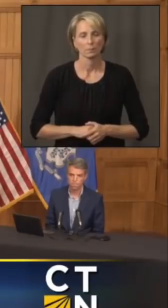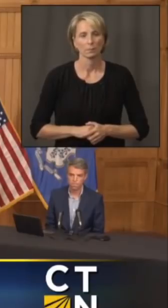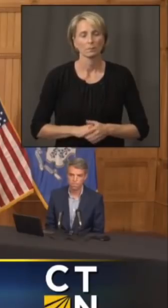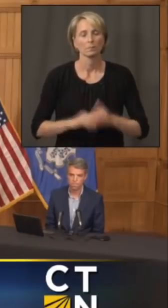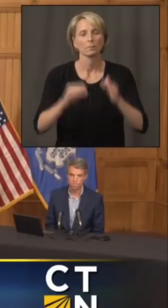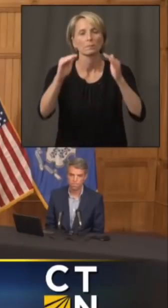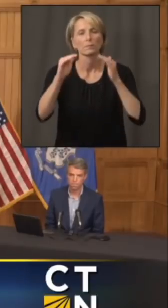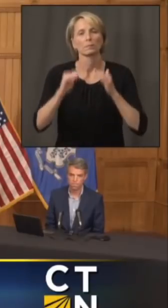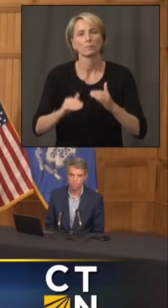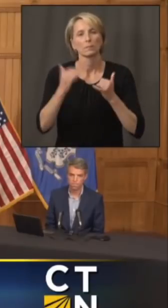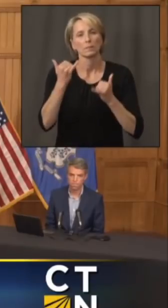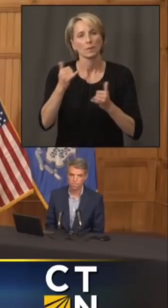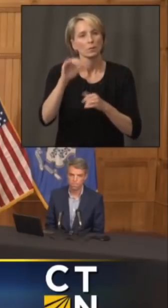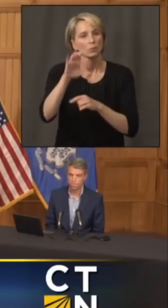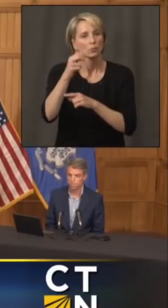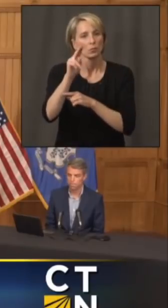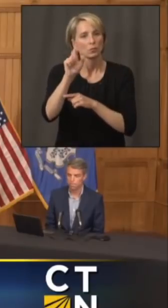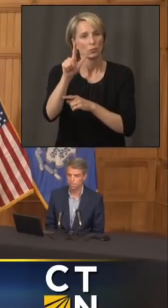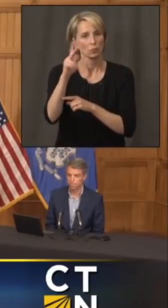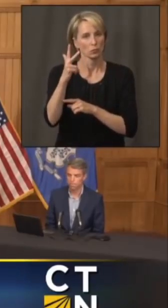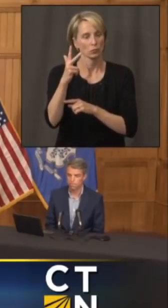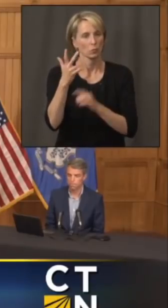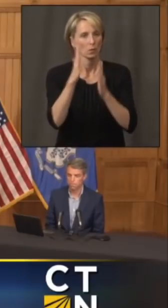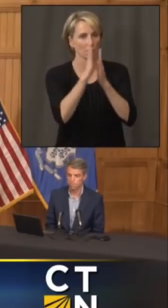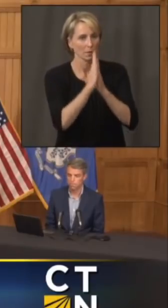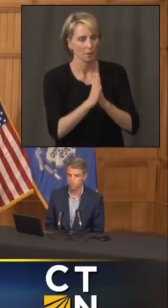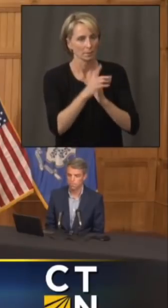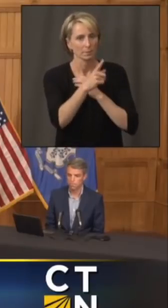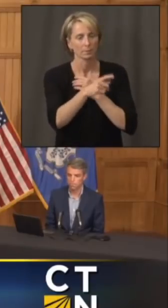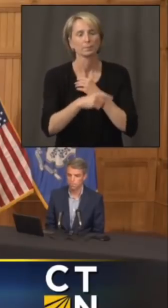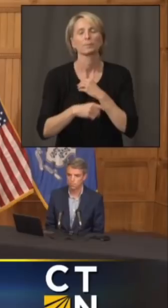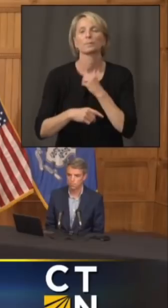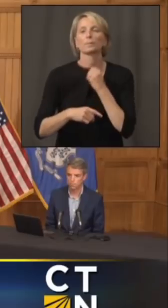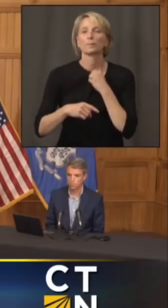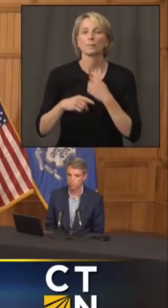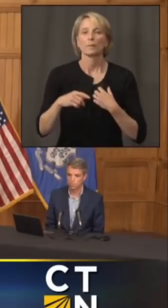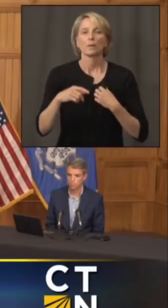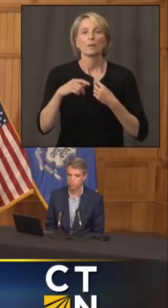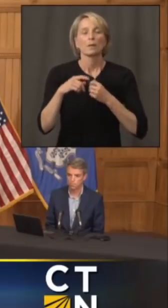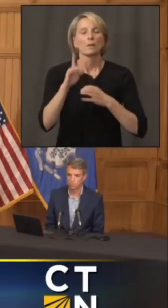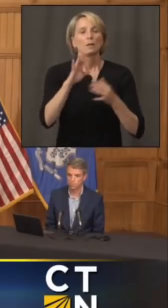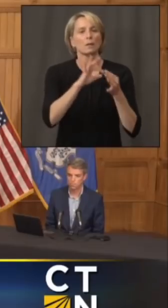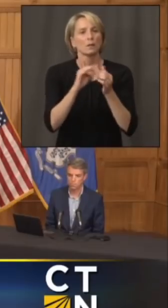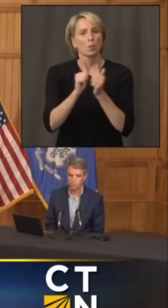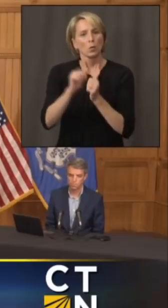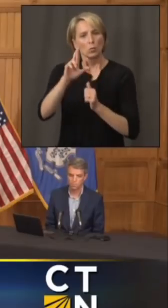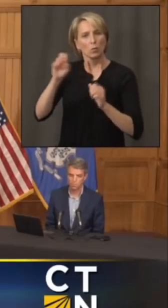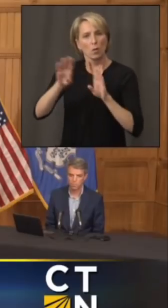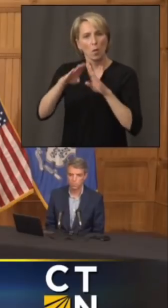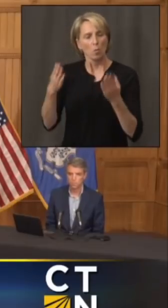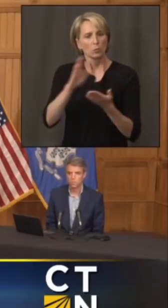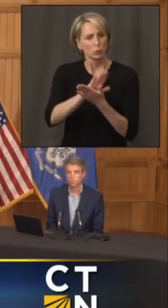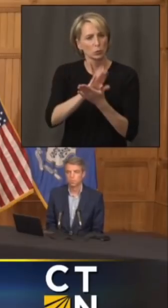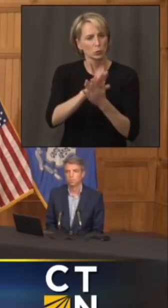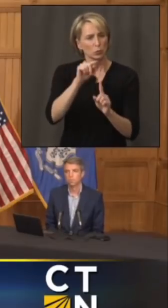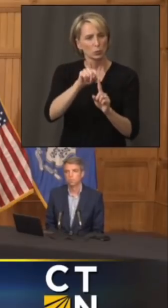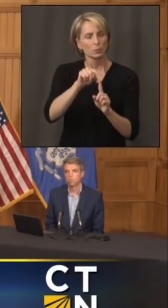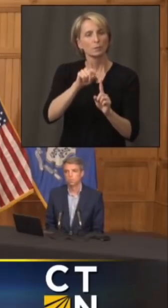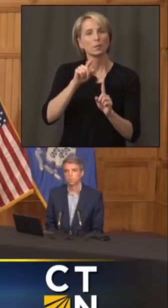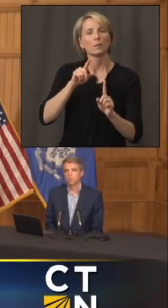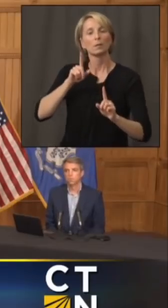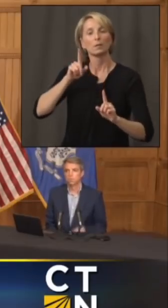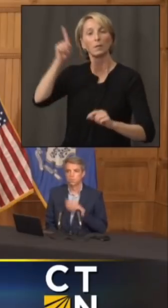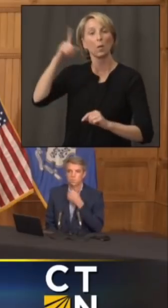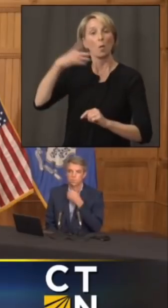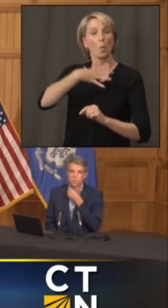Channel 3 Eyewitness News. Yes, Governor, keeping on the theme of schools, the White House is labeling teachers